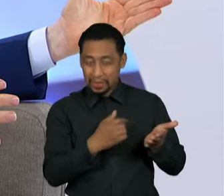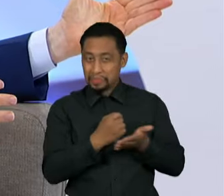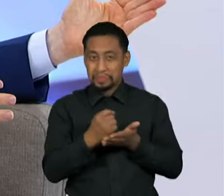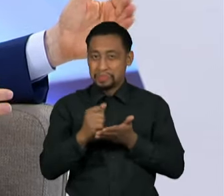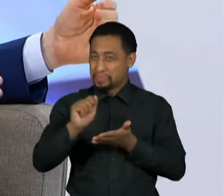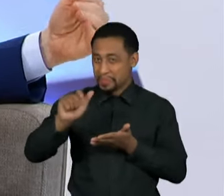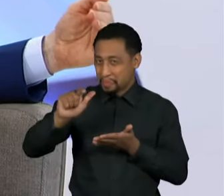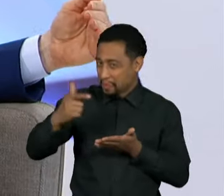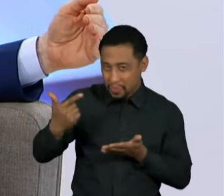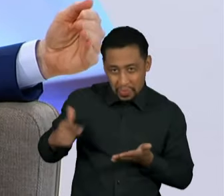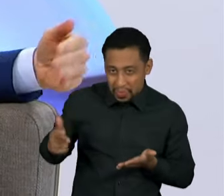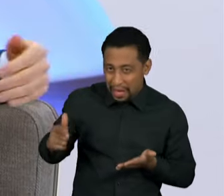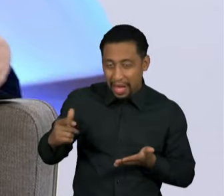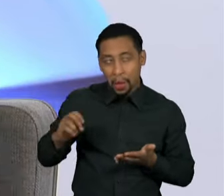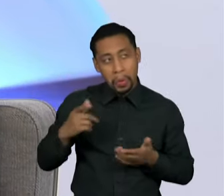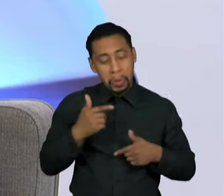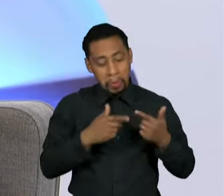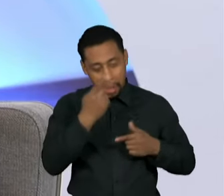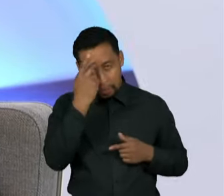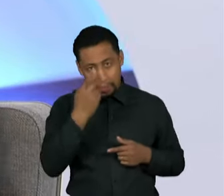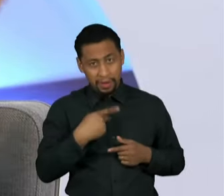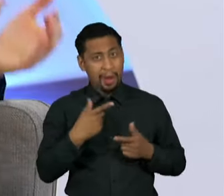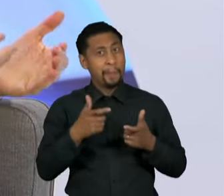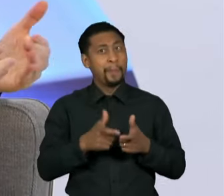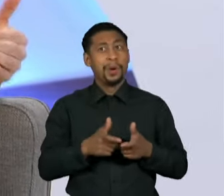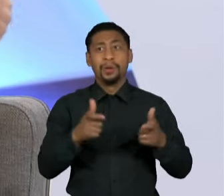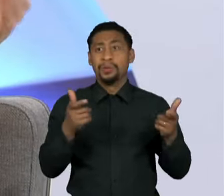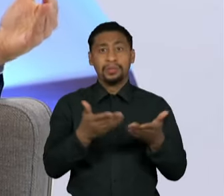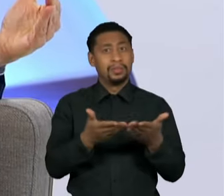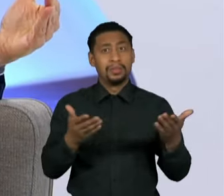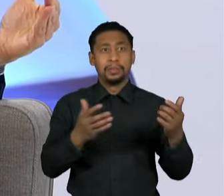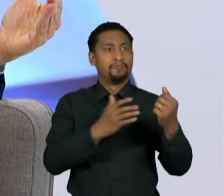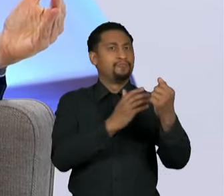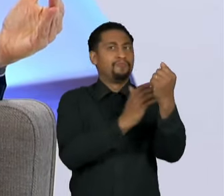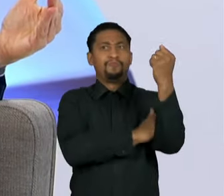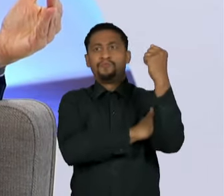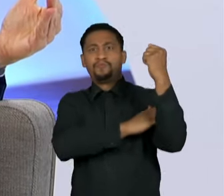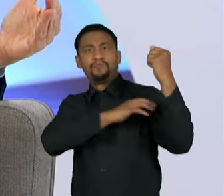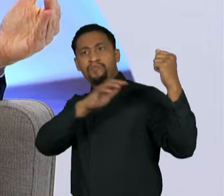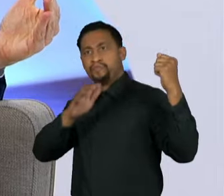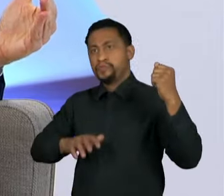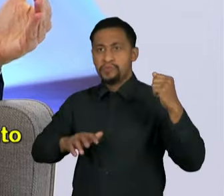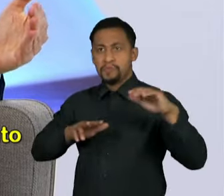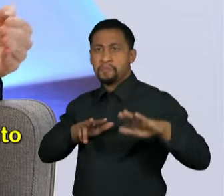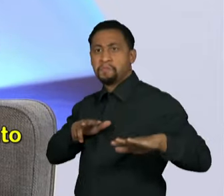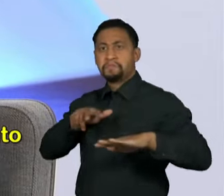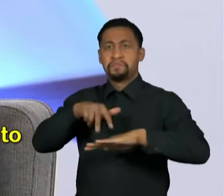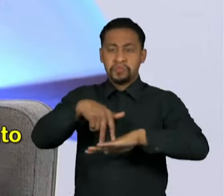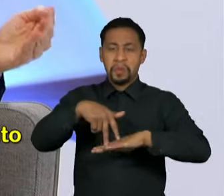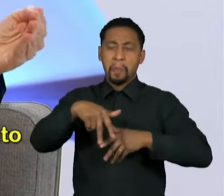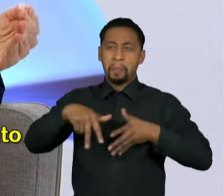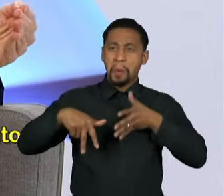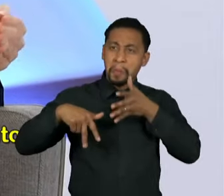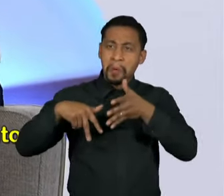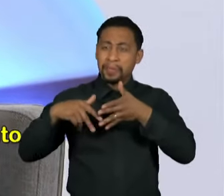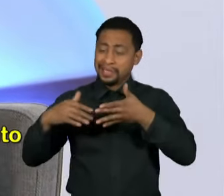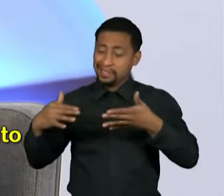population, and their empowerment and voice as citizens. It's